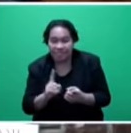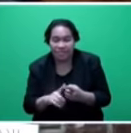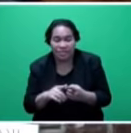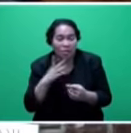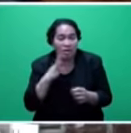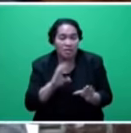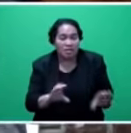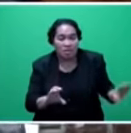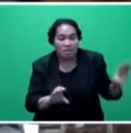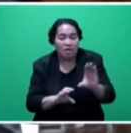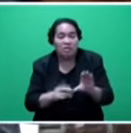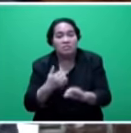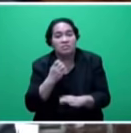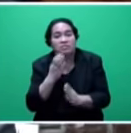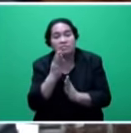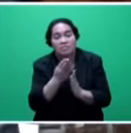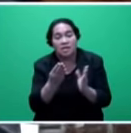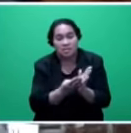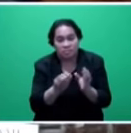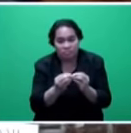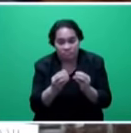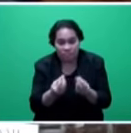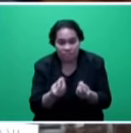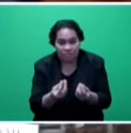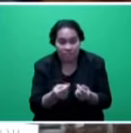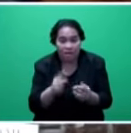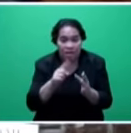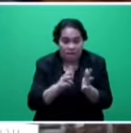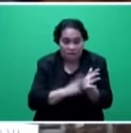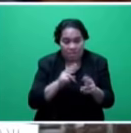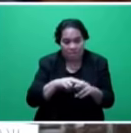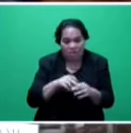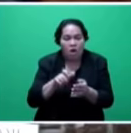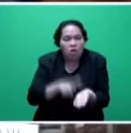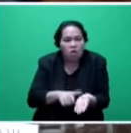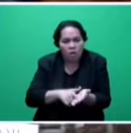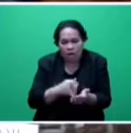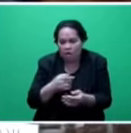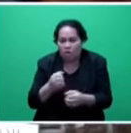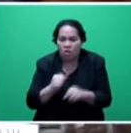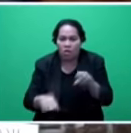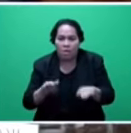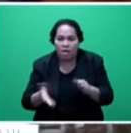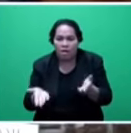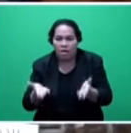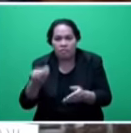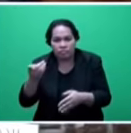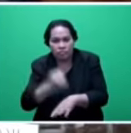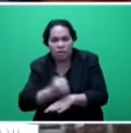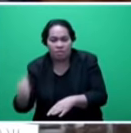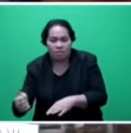supplement to the budget. The IMF and ADB projections are much lower than projected by the government. So what I see